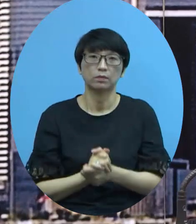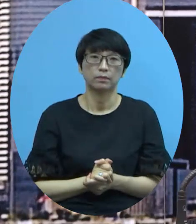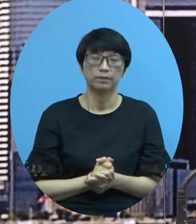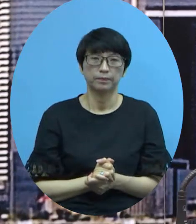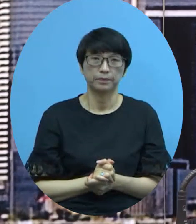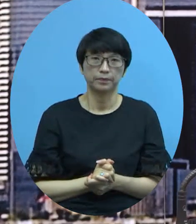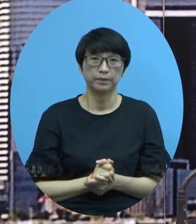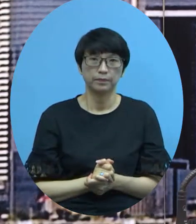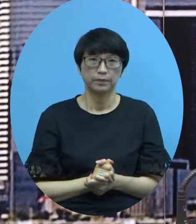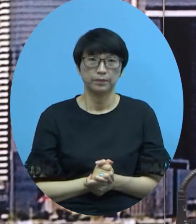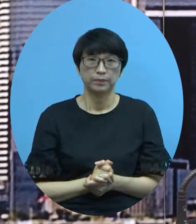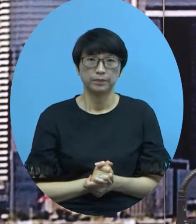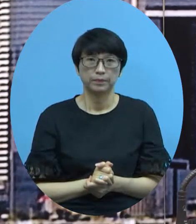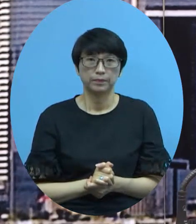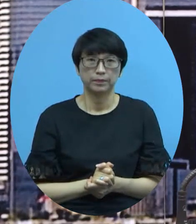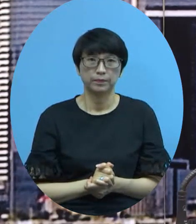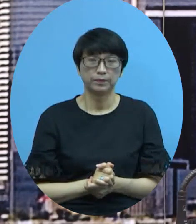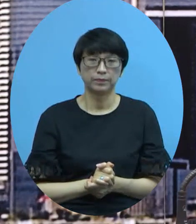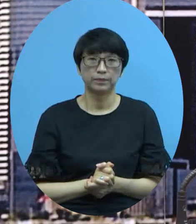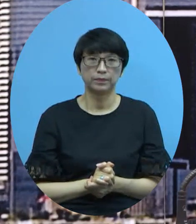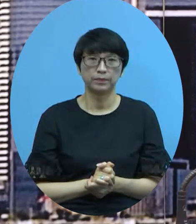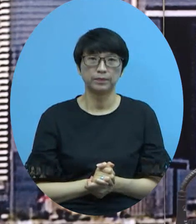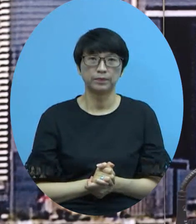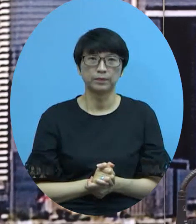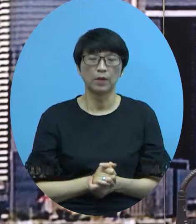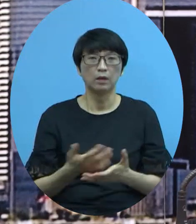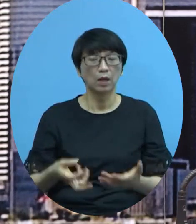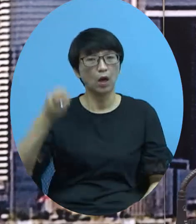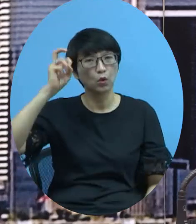I don't want to speculate the reasons behind